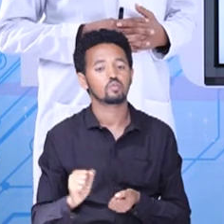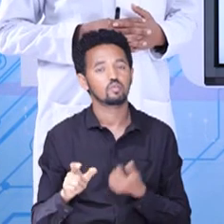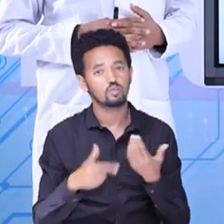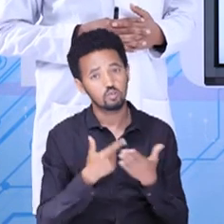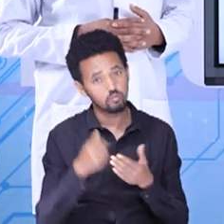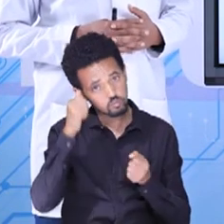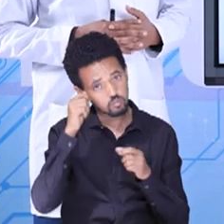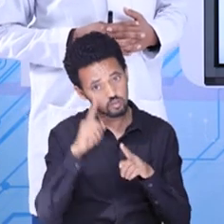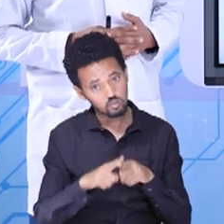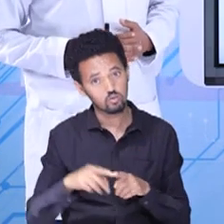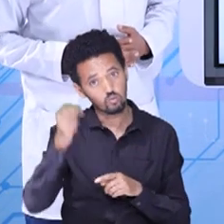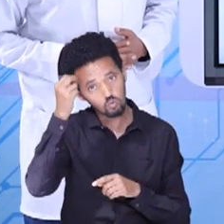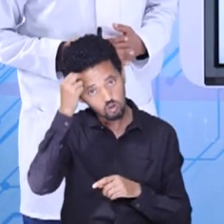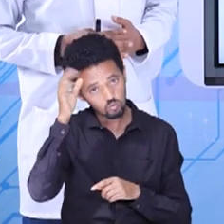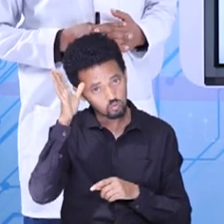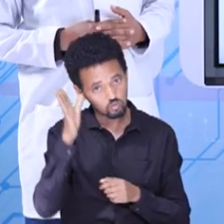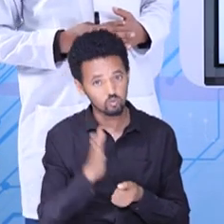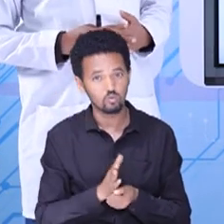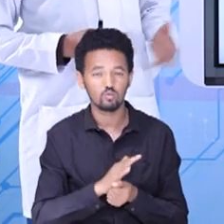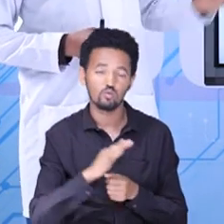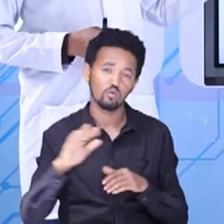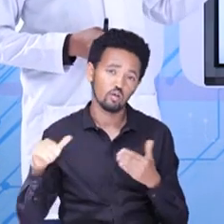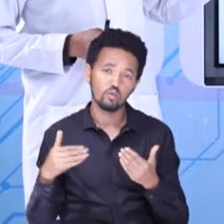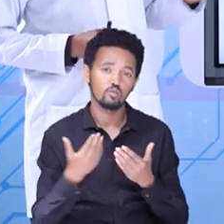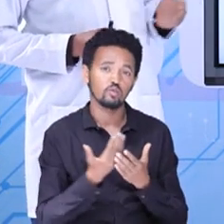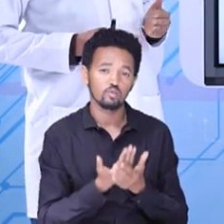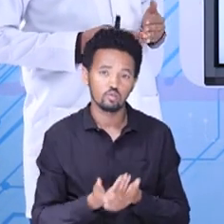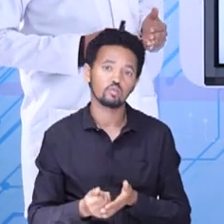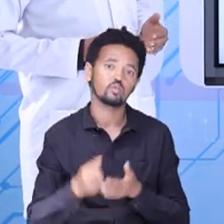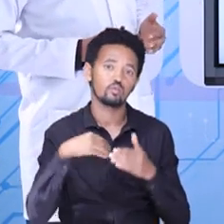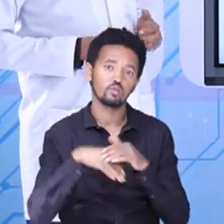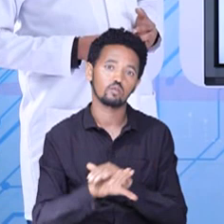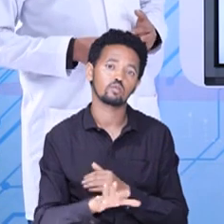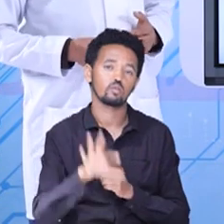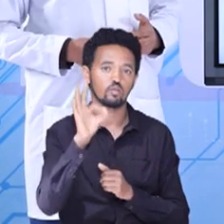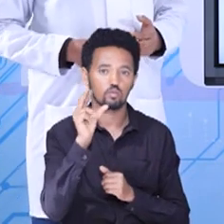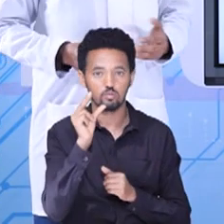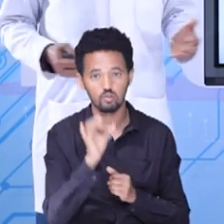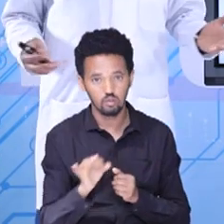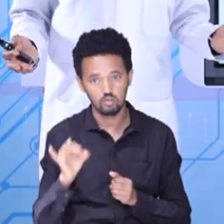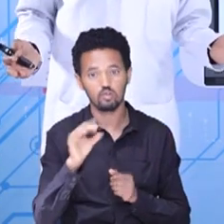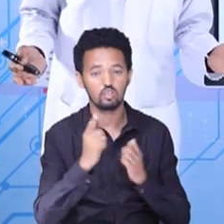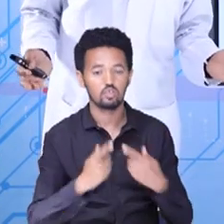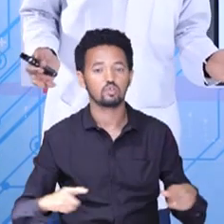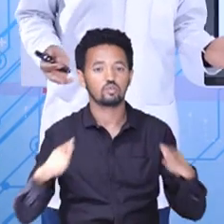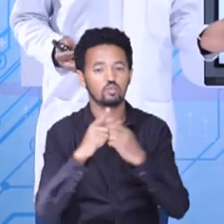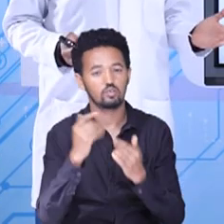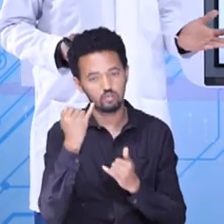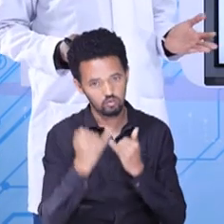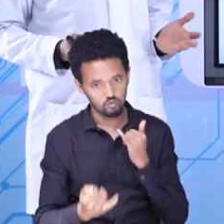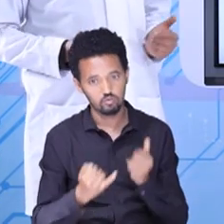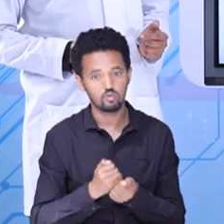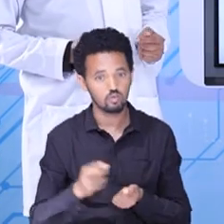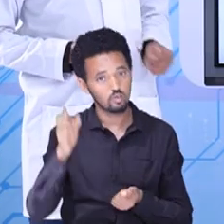his brother Wako Gutu also involved in the Bale rebellion. Finally, the solution of